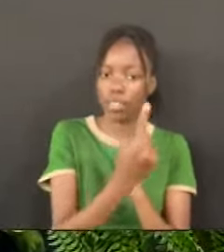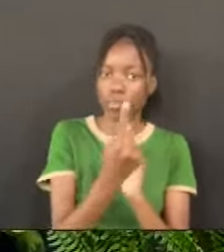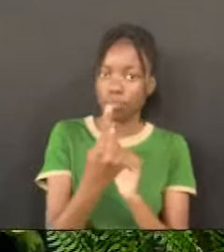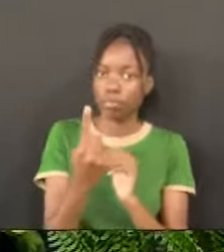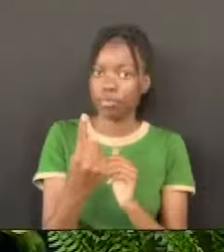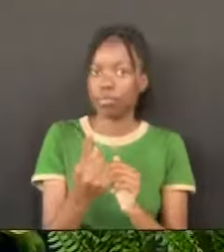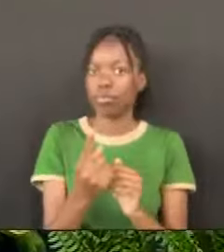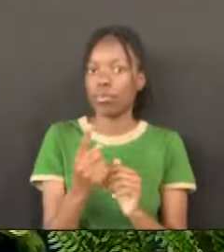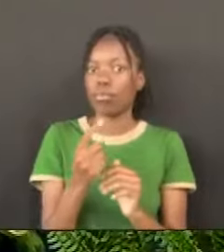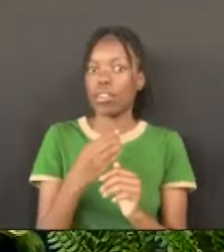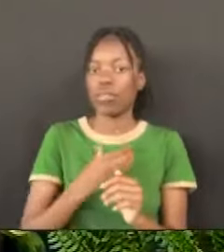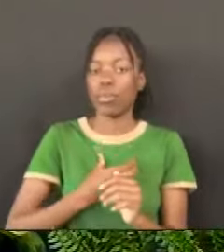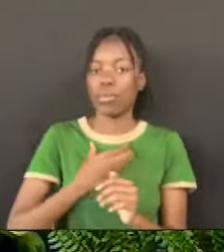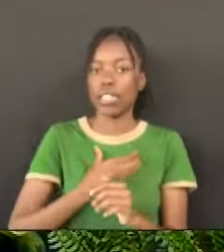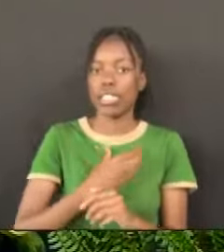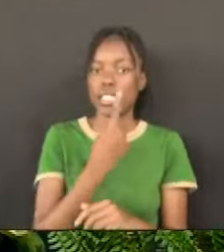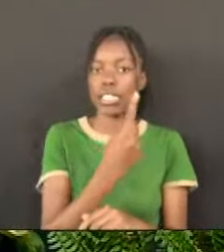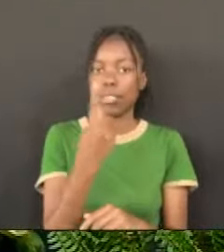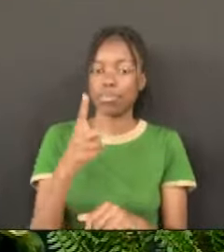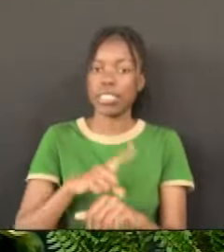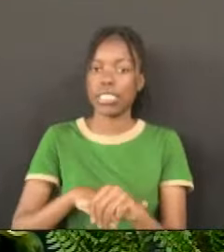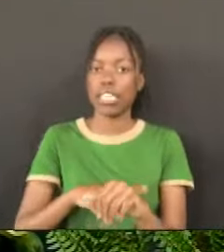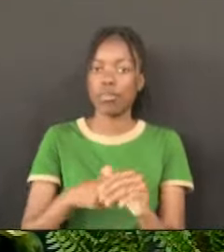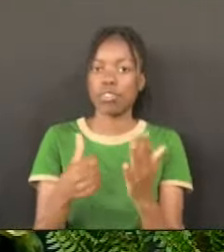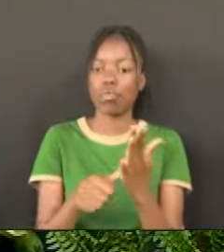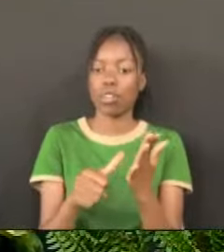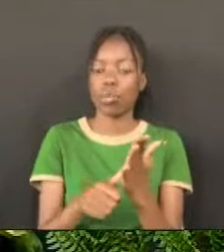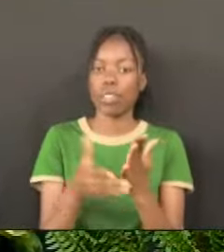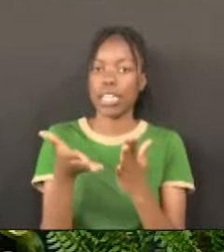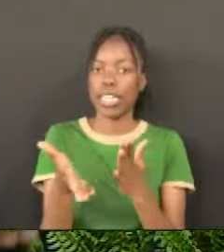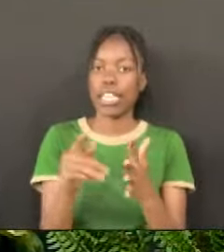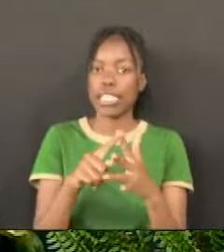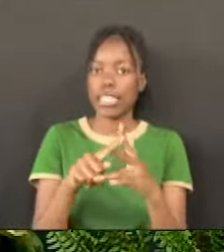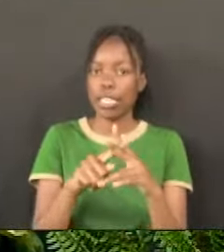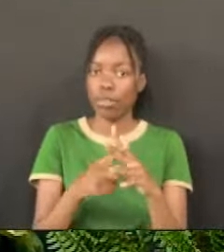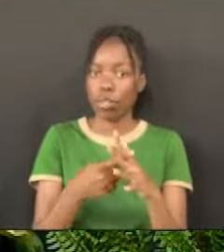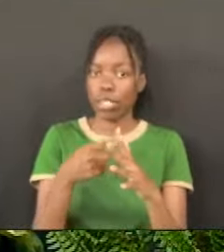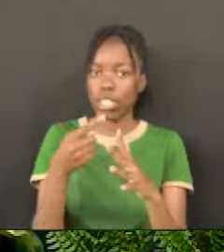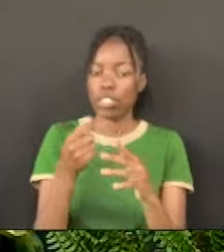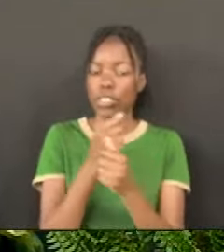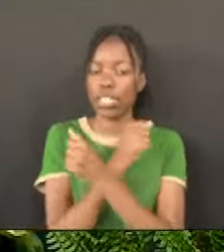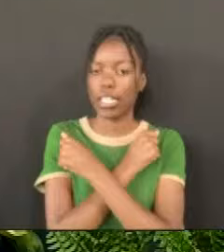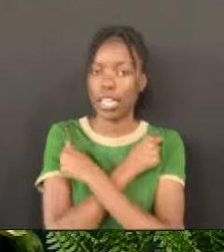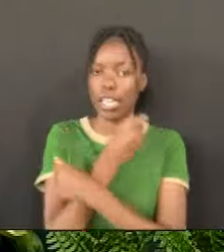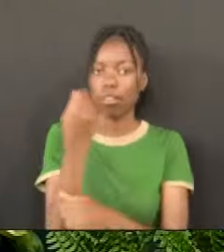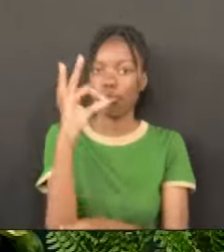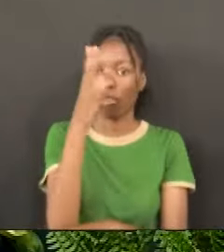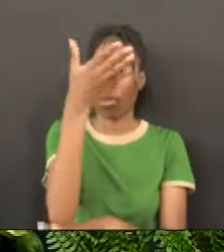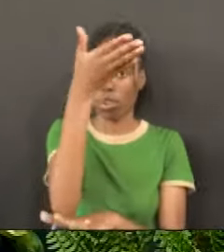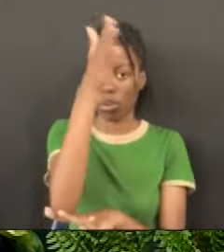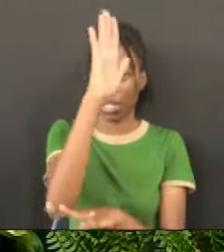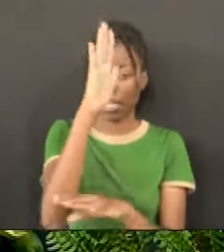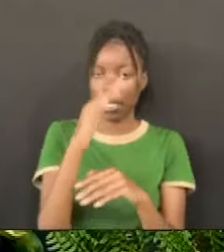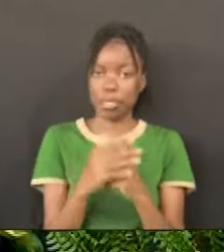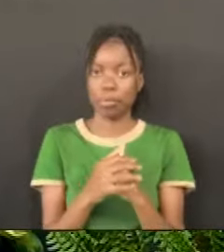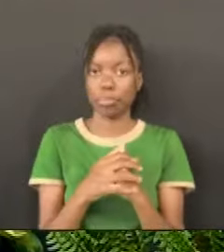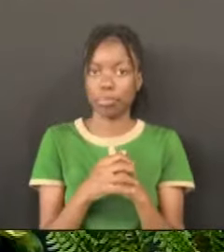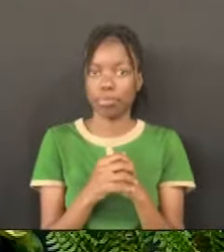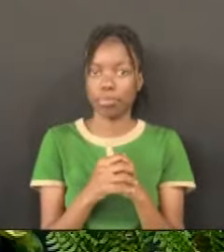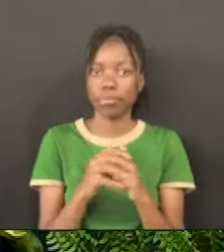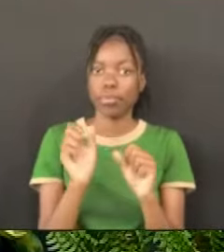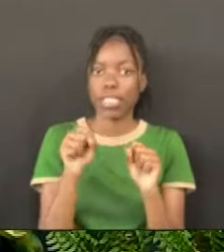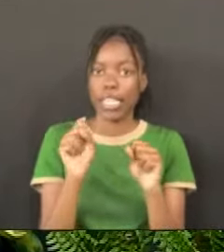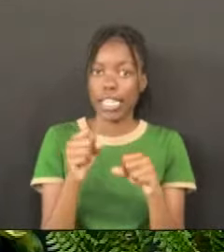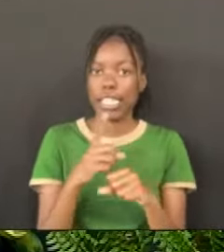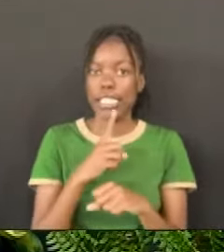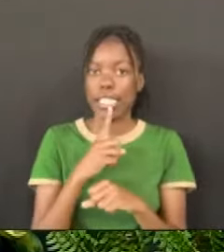times of problems. This is the foundation, the love of God. Yes, I